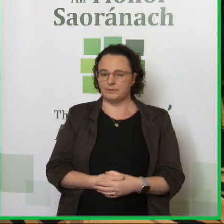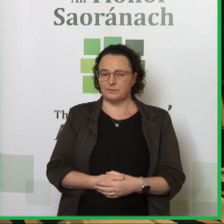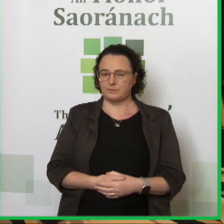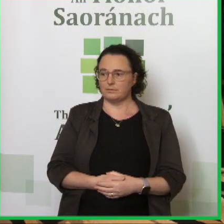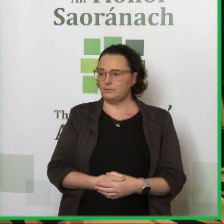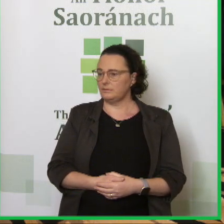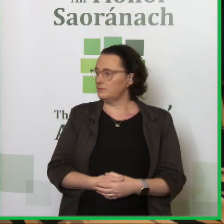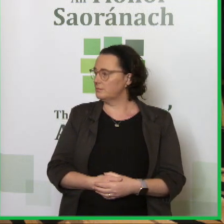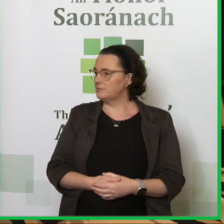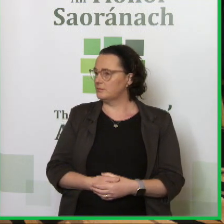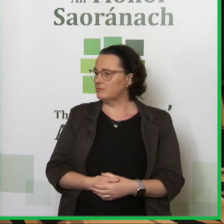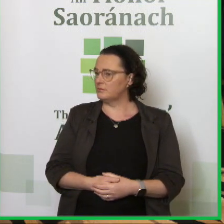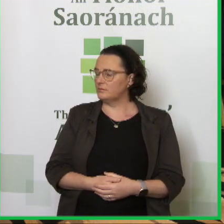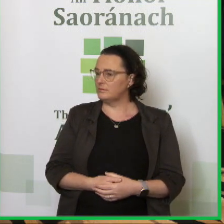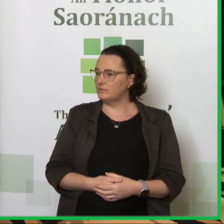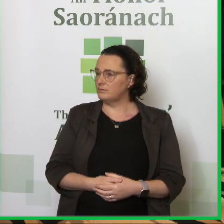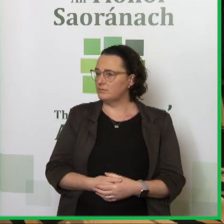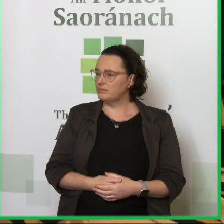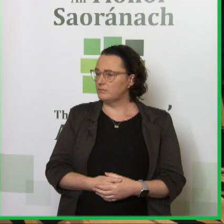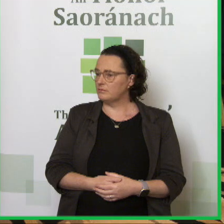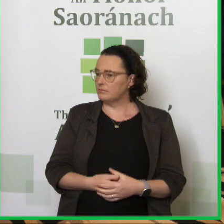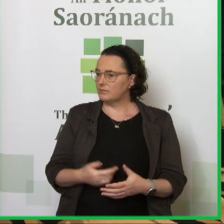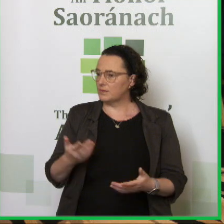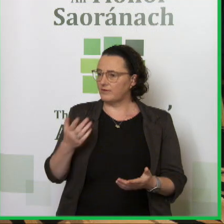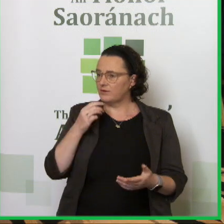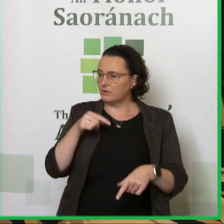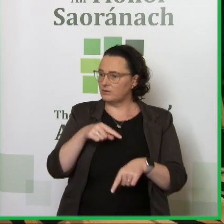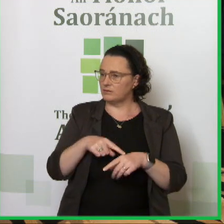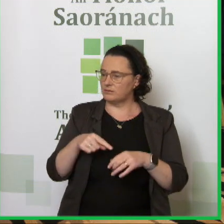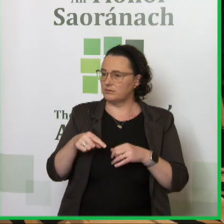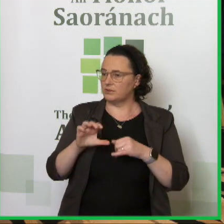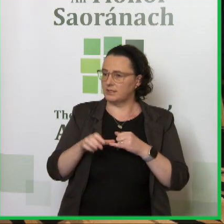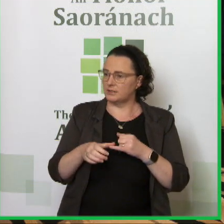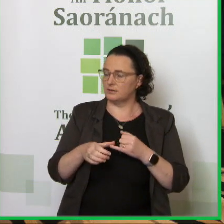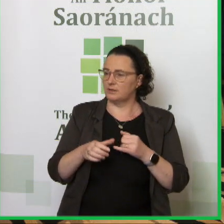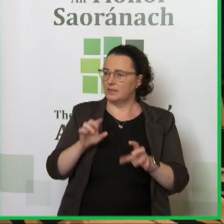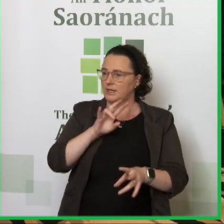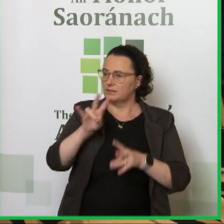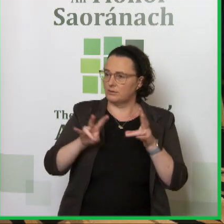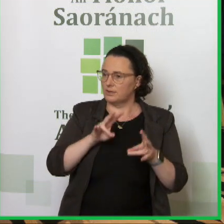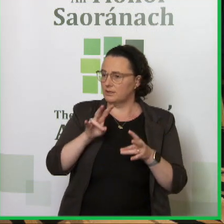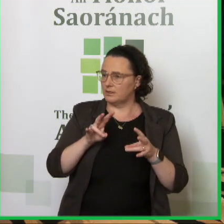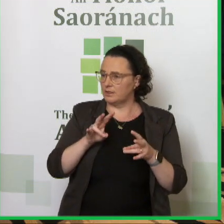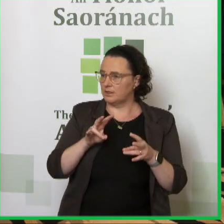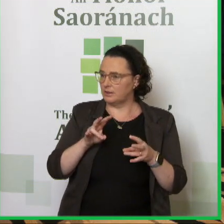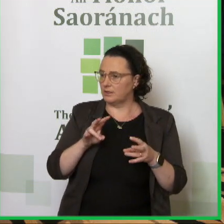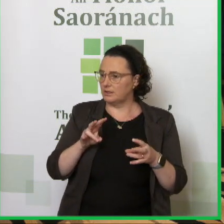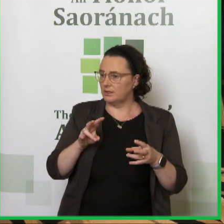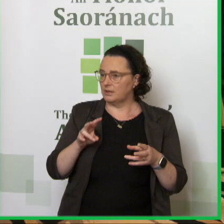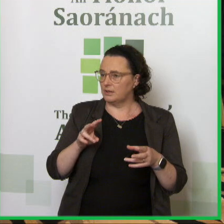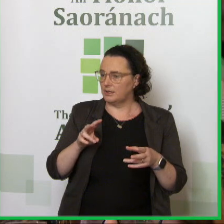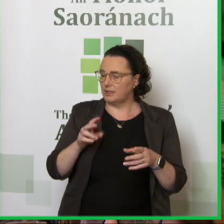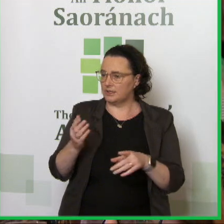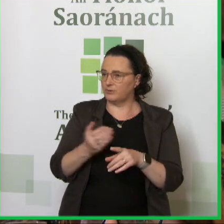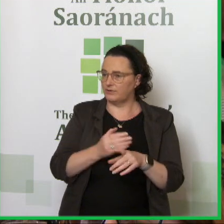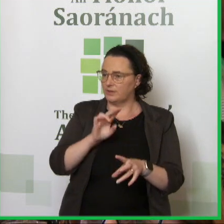it? I'm sorry, but we didn't have much chance to collect as many questions as the previous